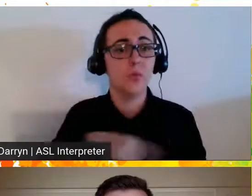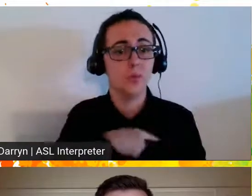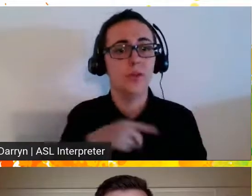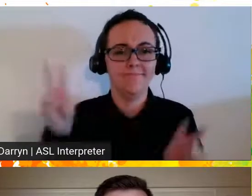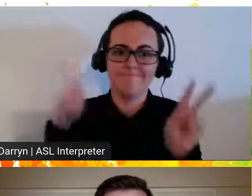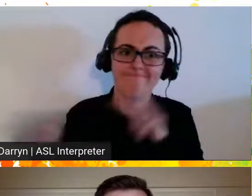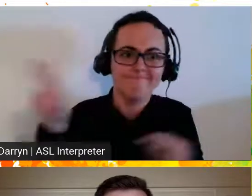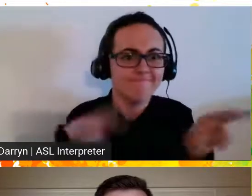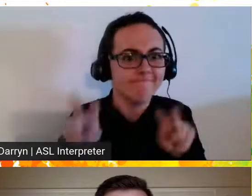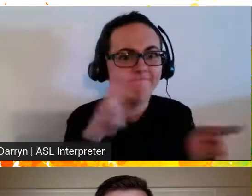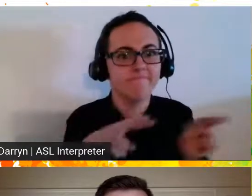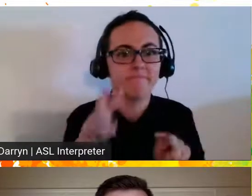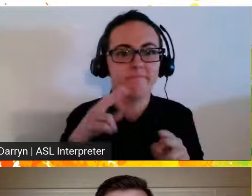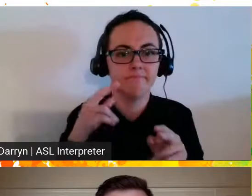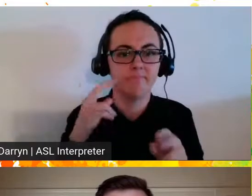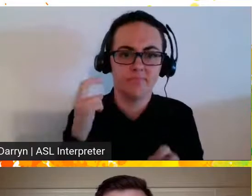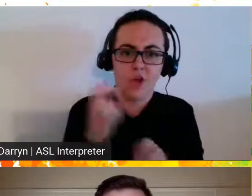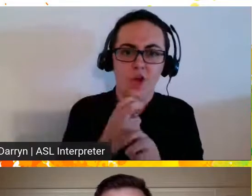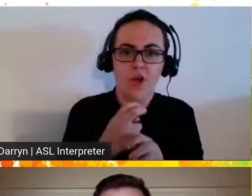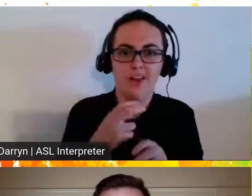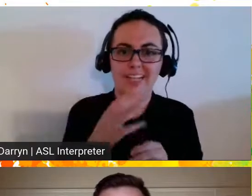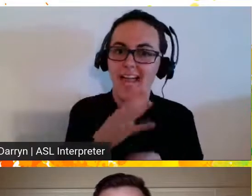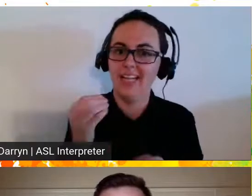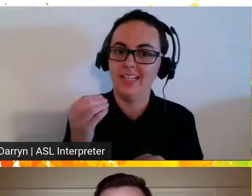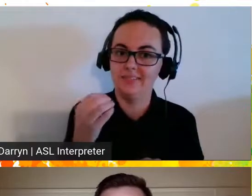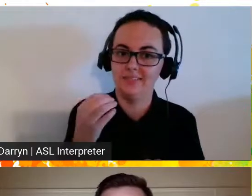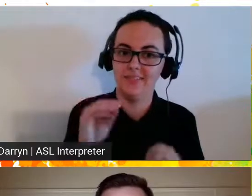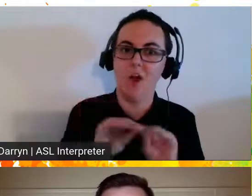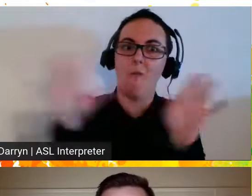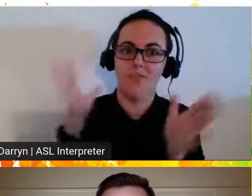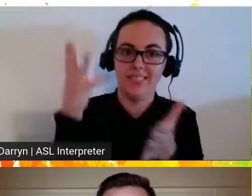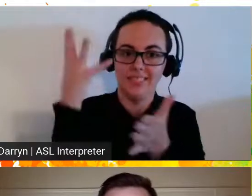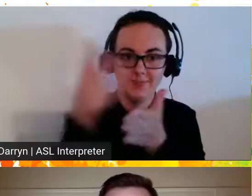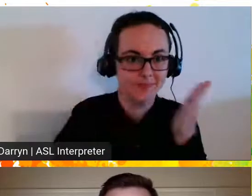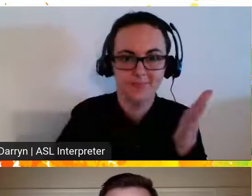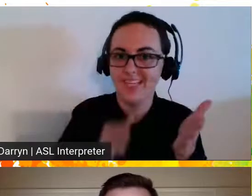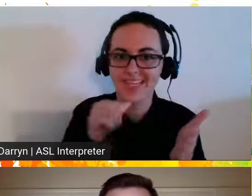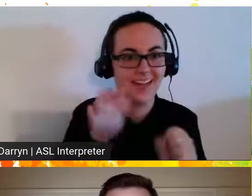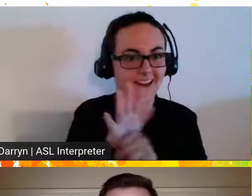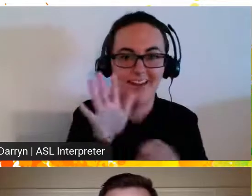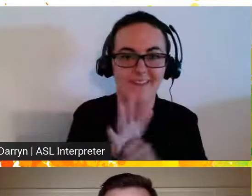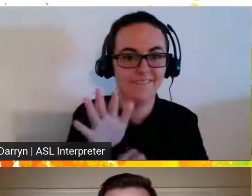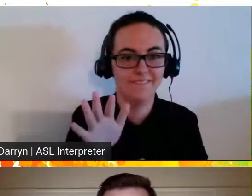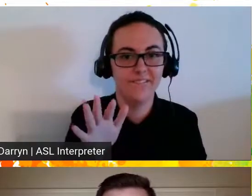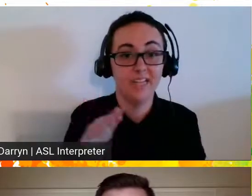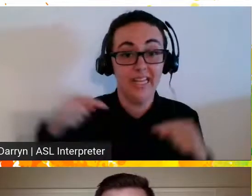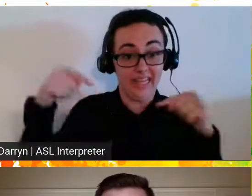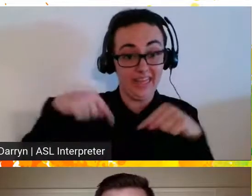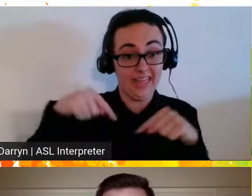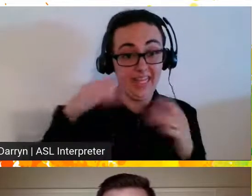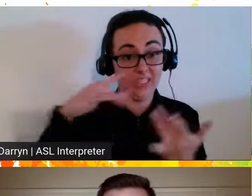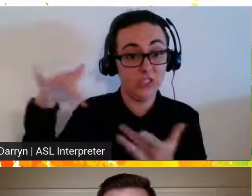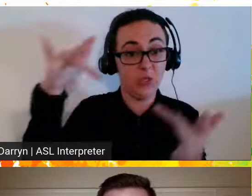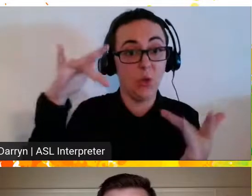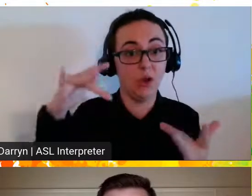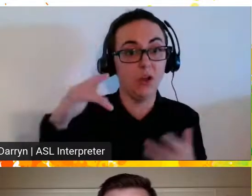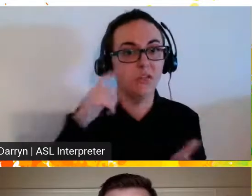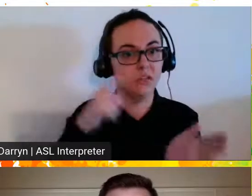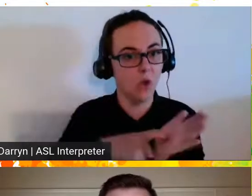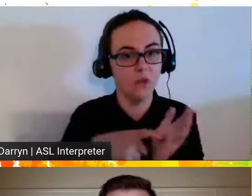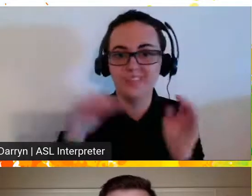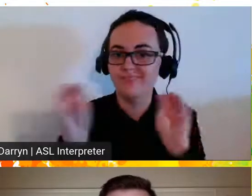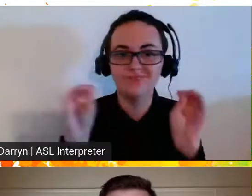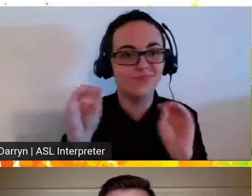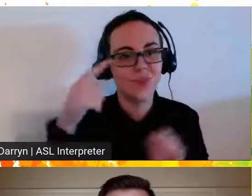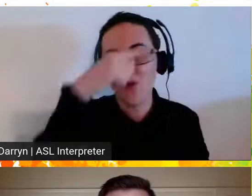really became clear to us in making this tour that we didn't have any Black queer artists to feature in this particular